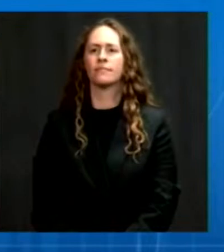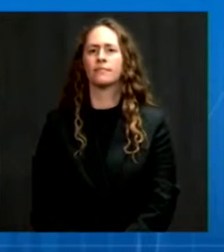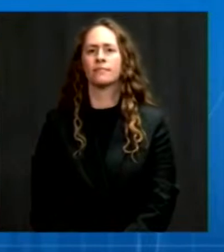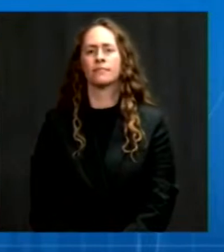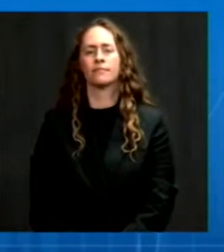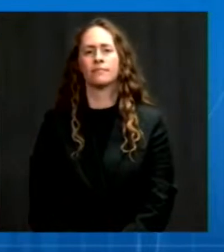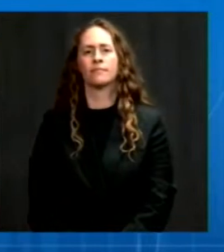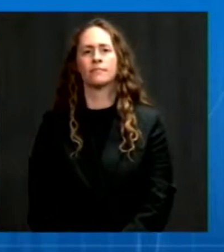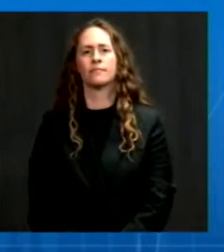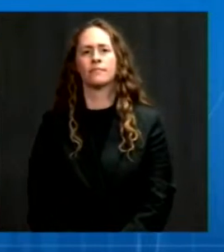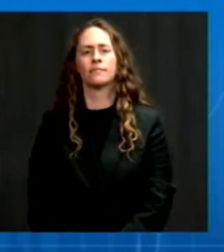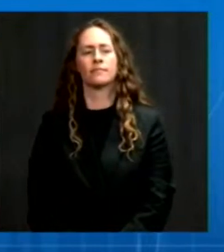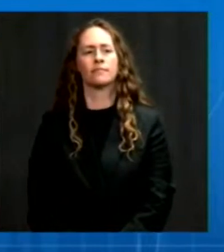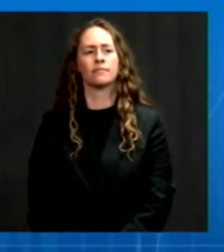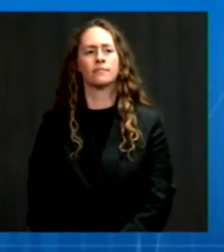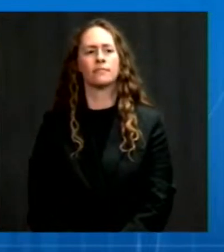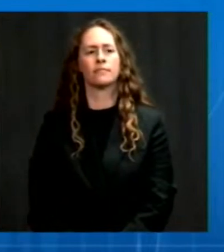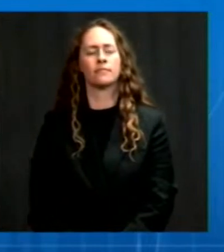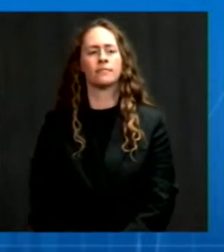Tamara Keith at NPR.